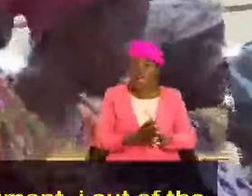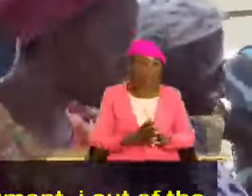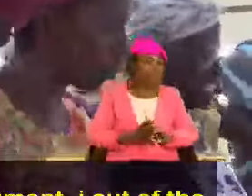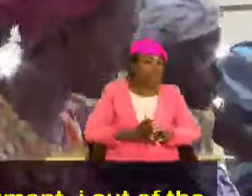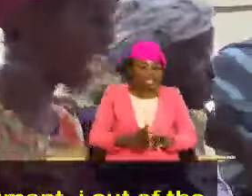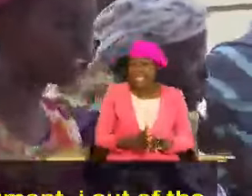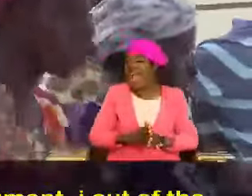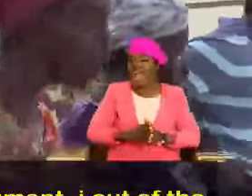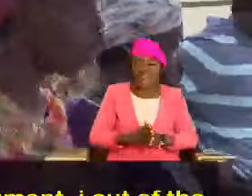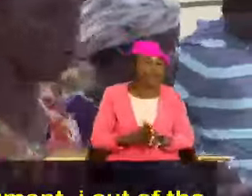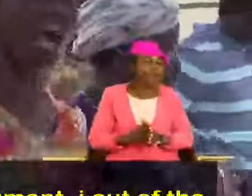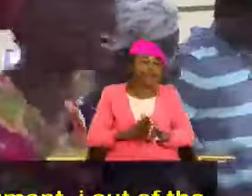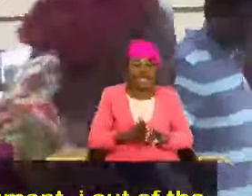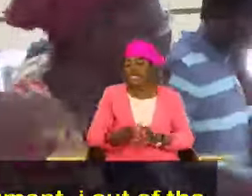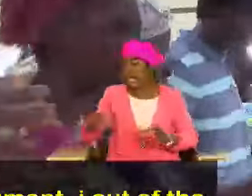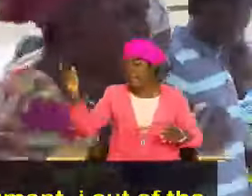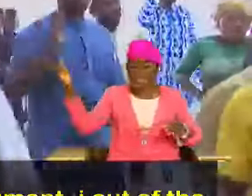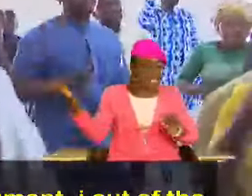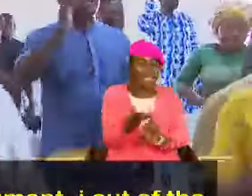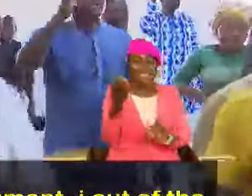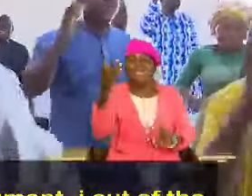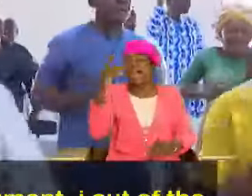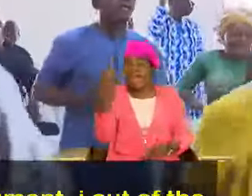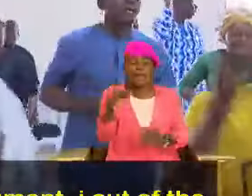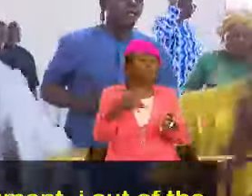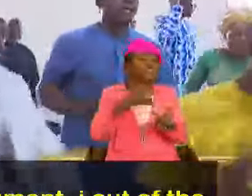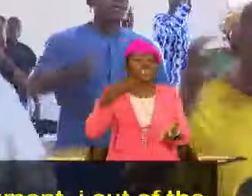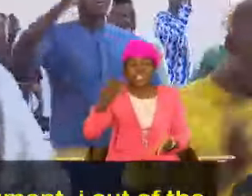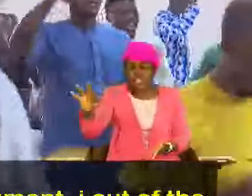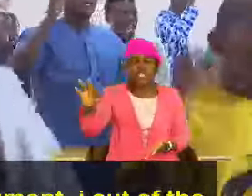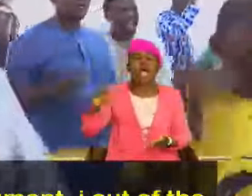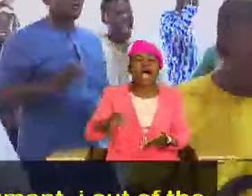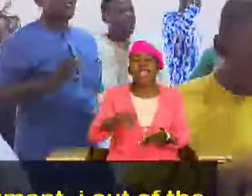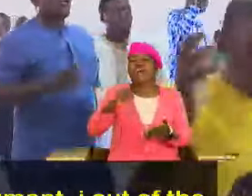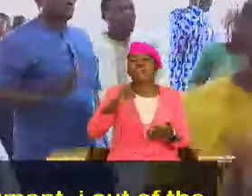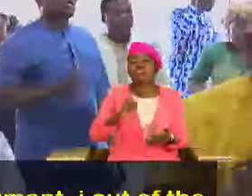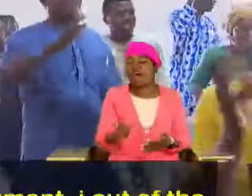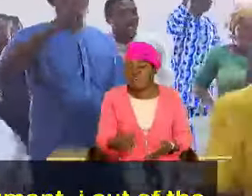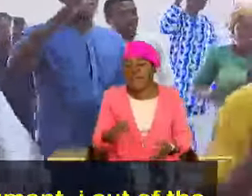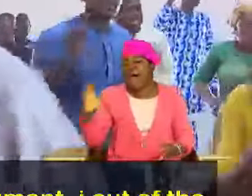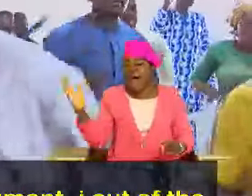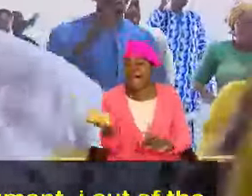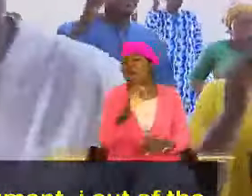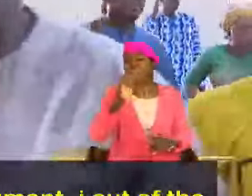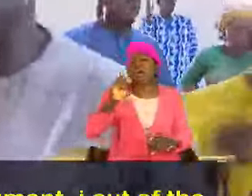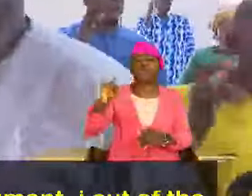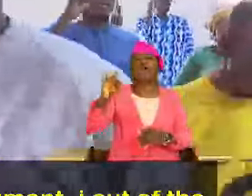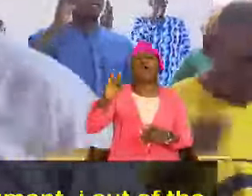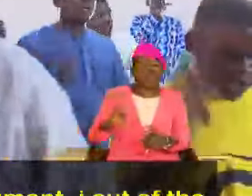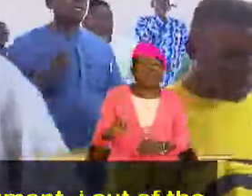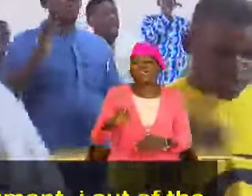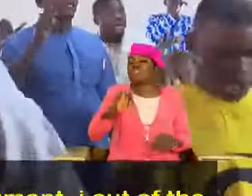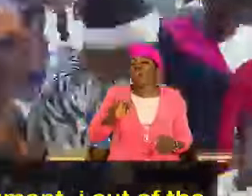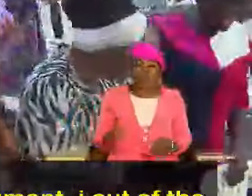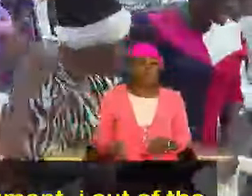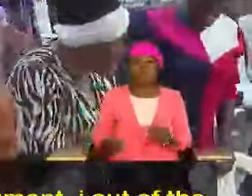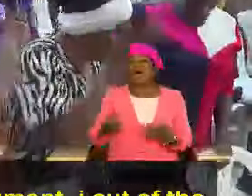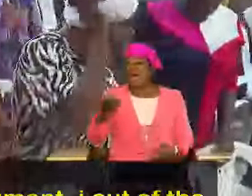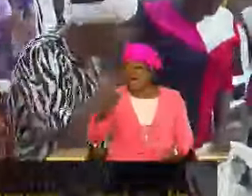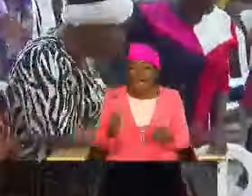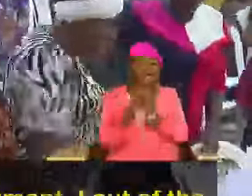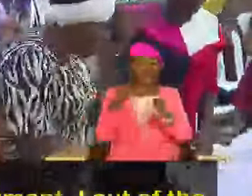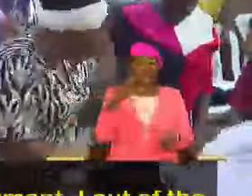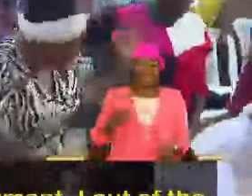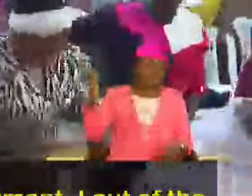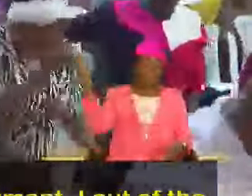off cut it off cut it up in the name of Jesus with this SW of fire